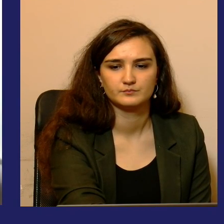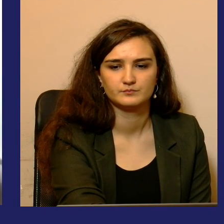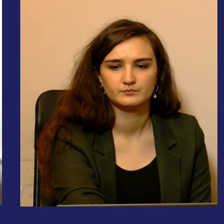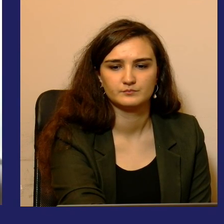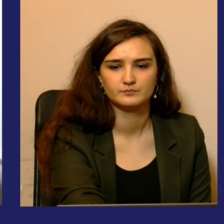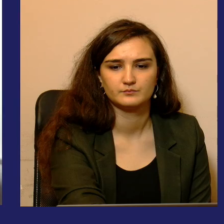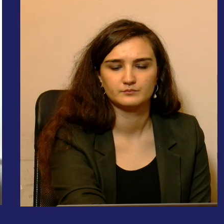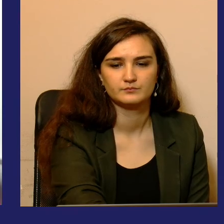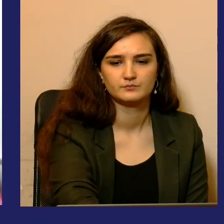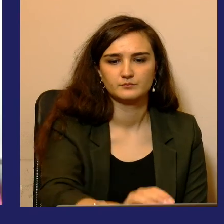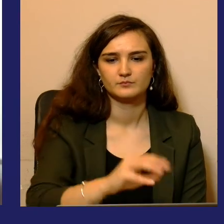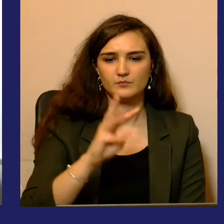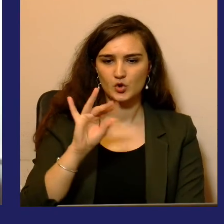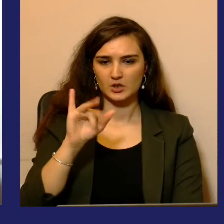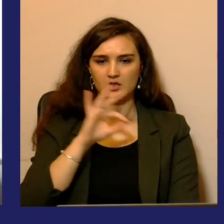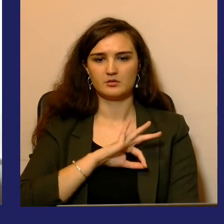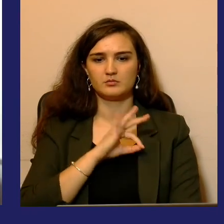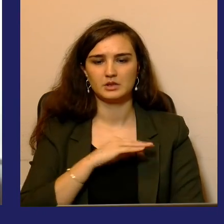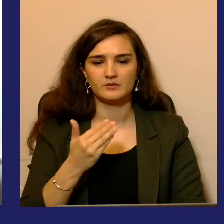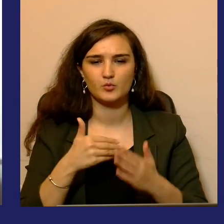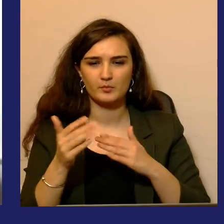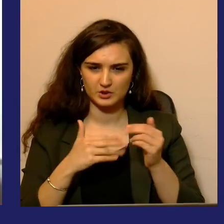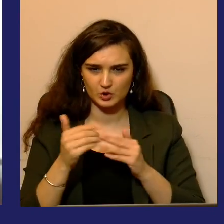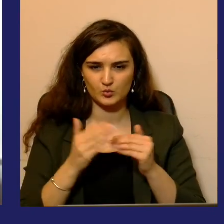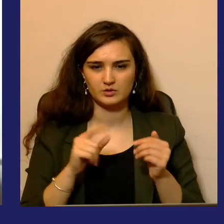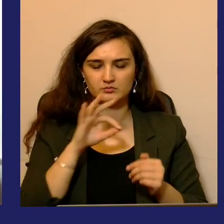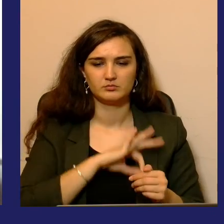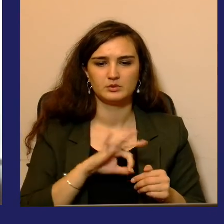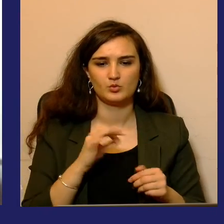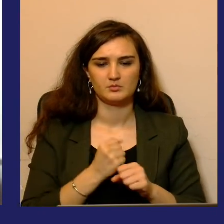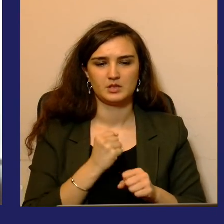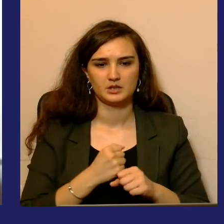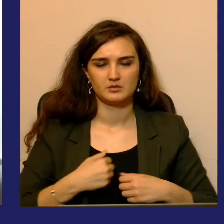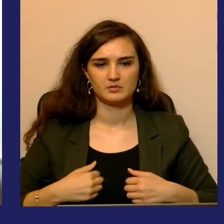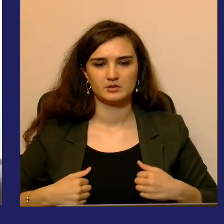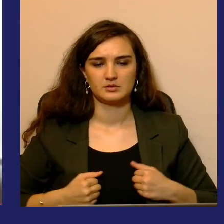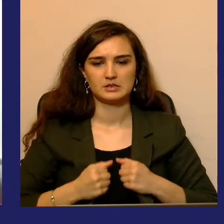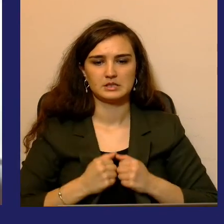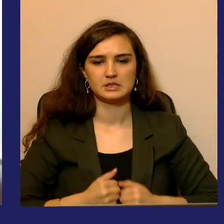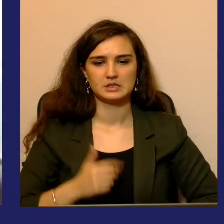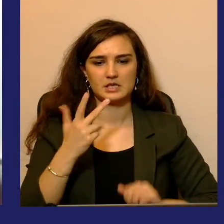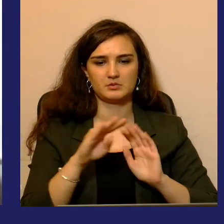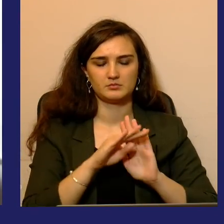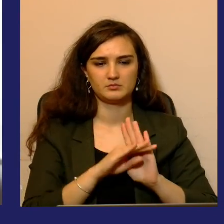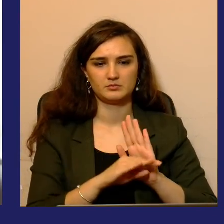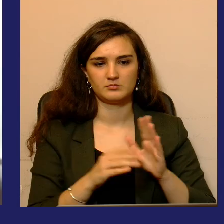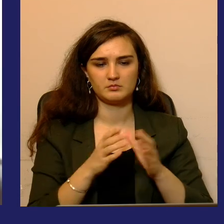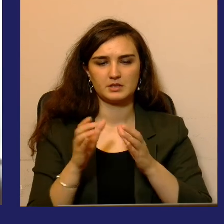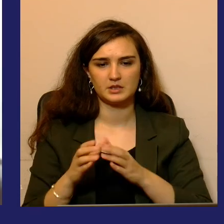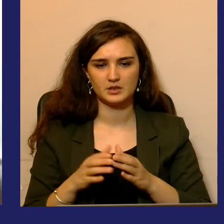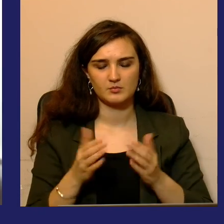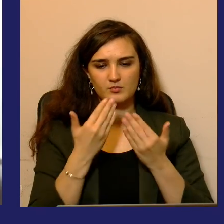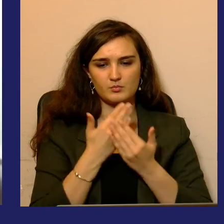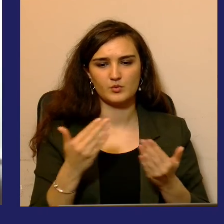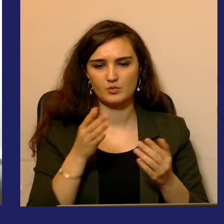the trade that the three major parties had undertaken over the past, let's say, 18 years,